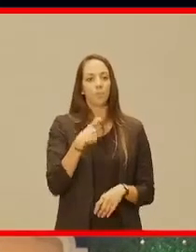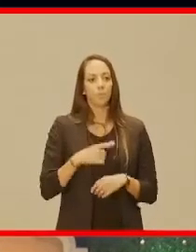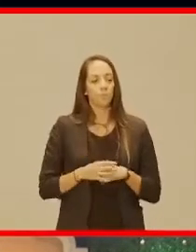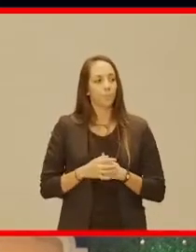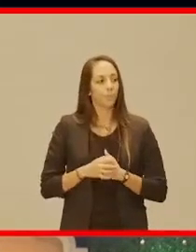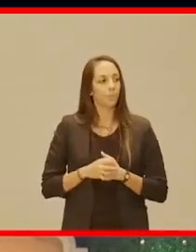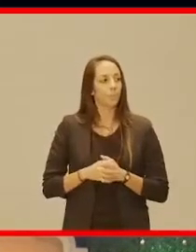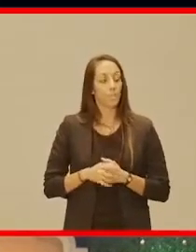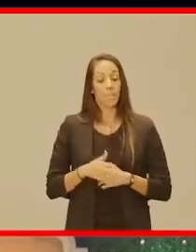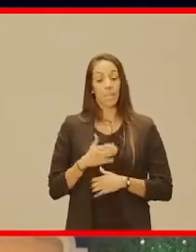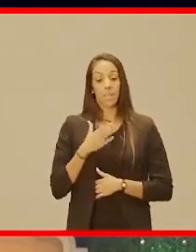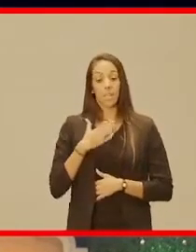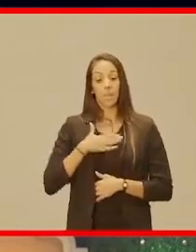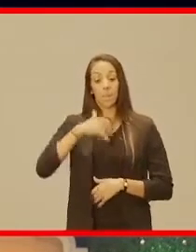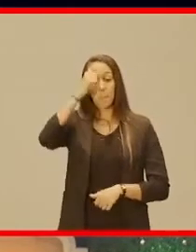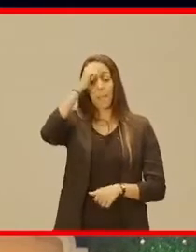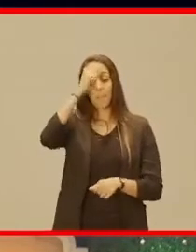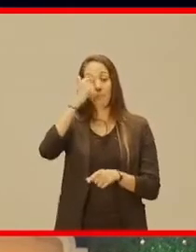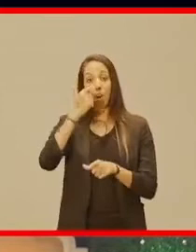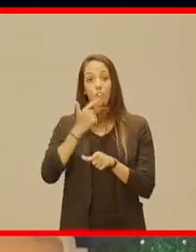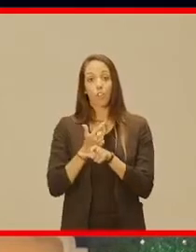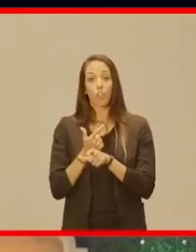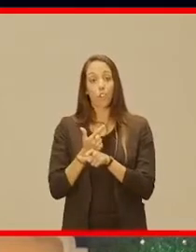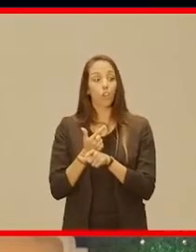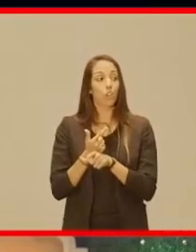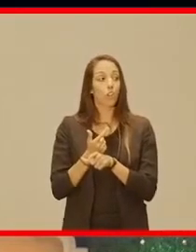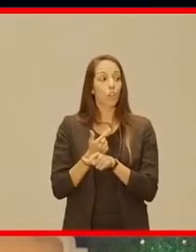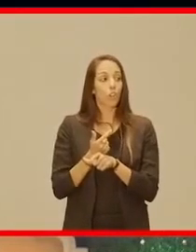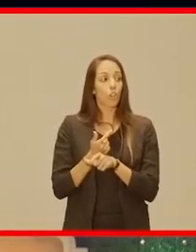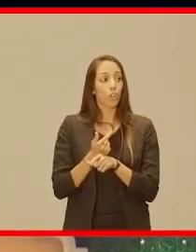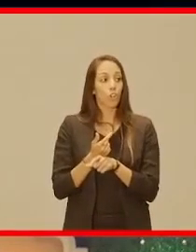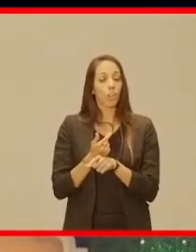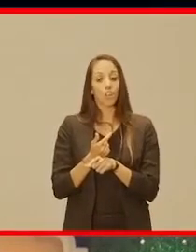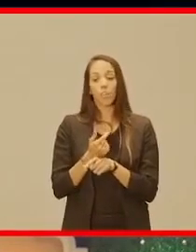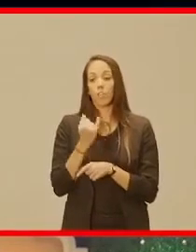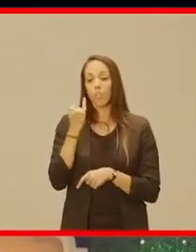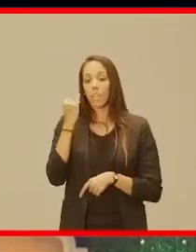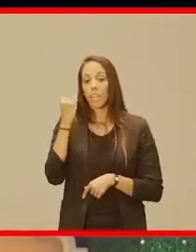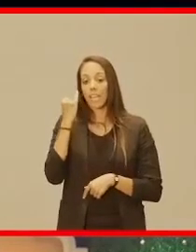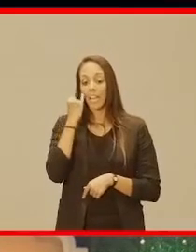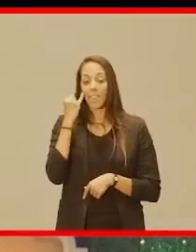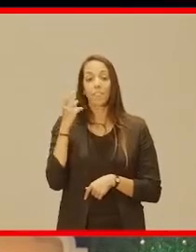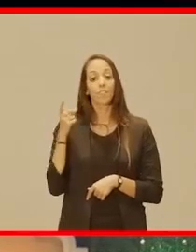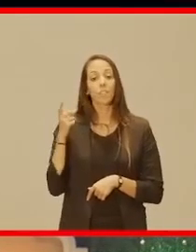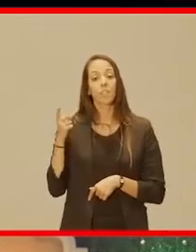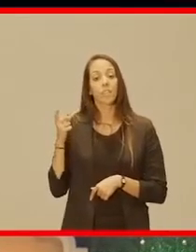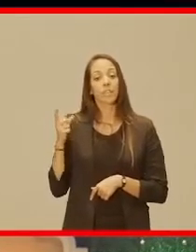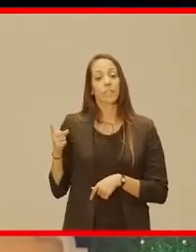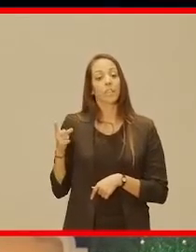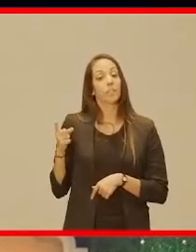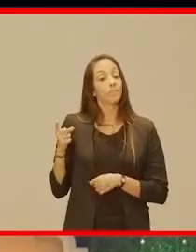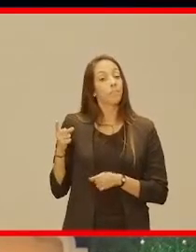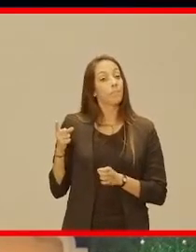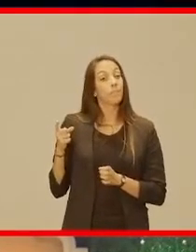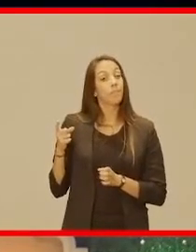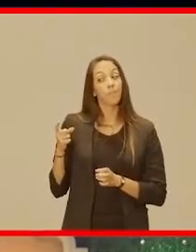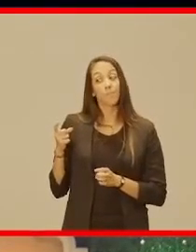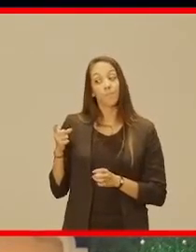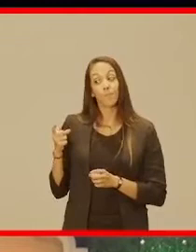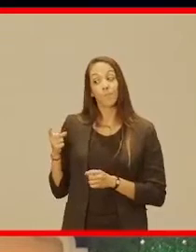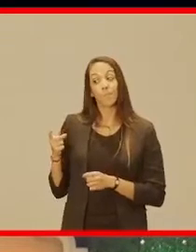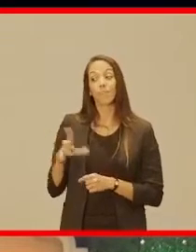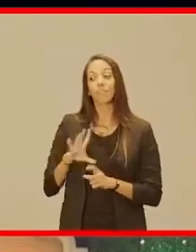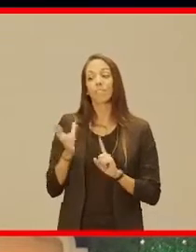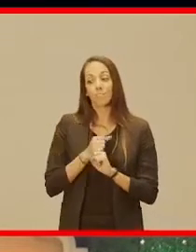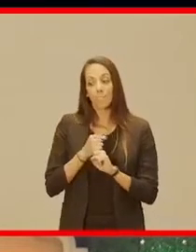my brother is like severely disabled, and like if he ends up somewhere in like police custody, he wouldn't be able to like